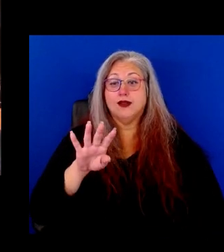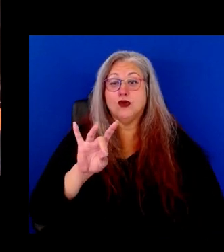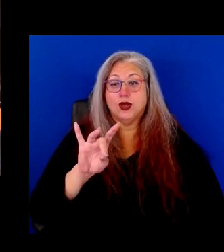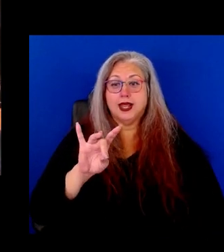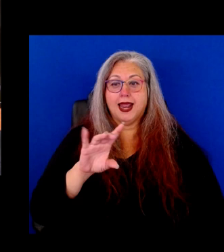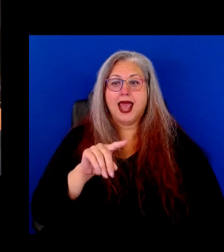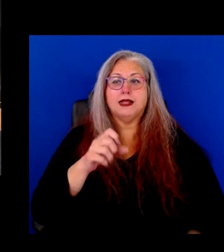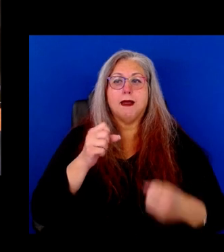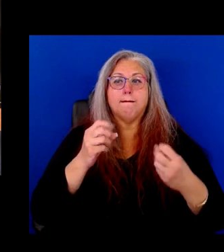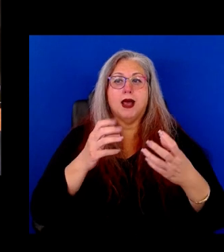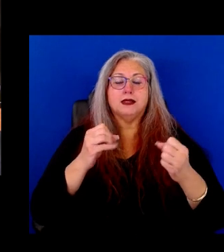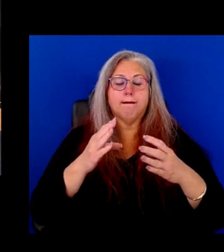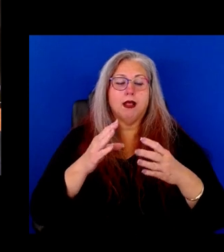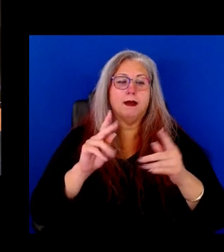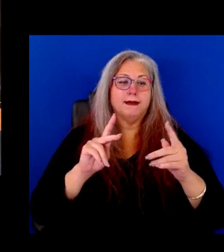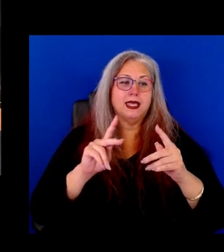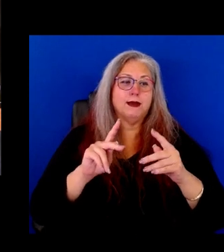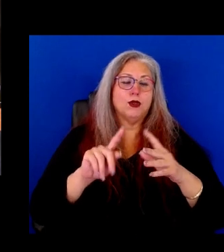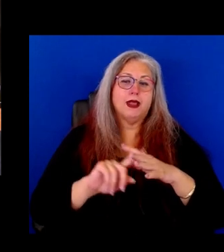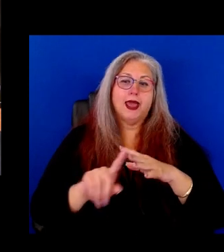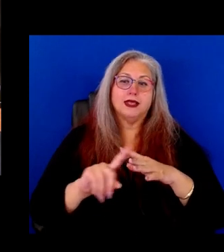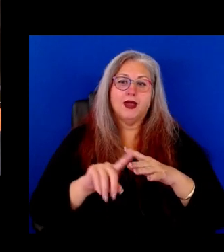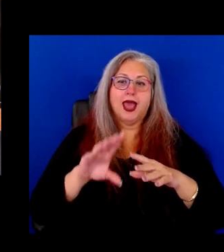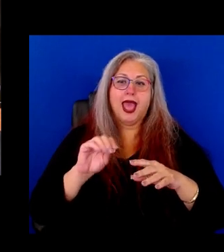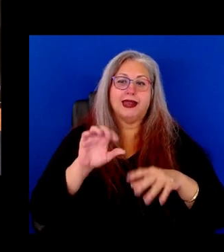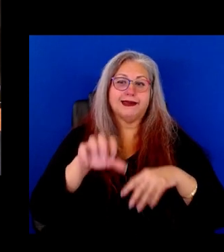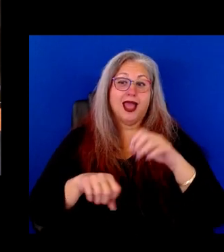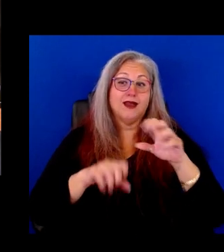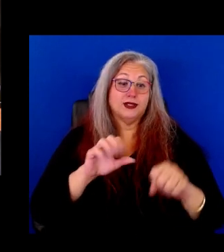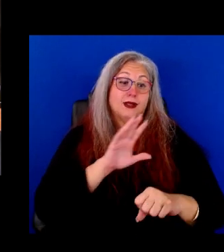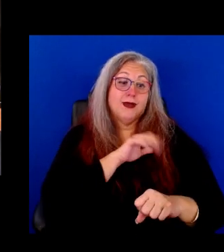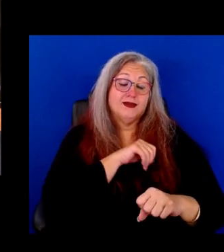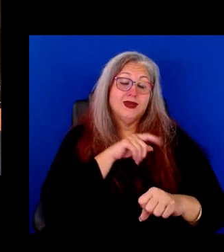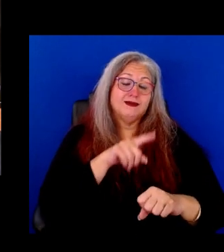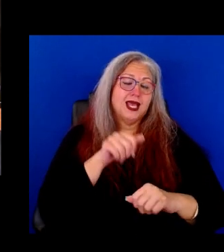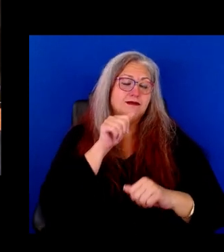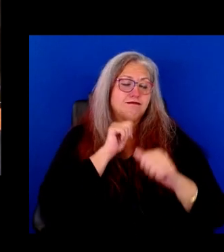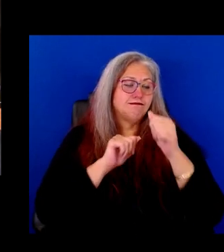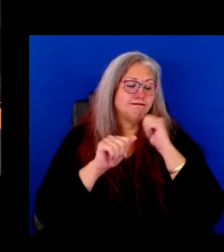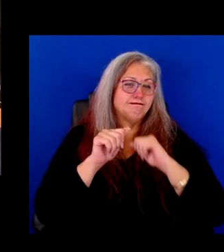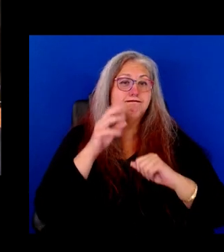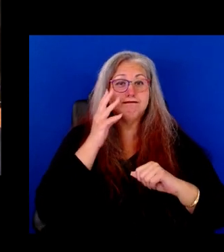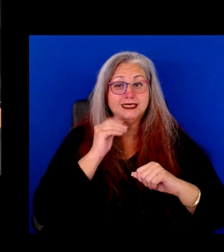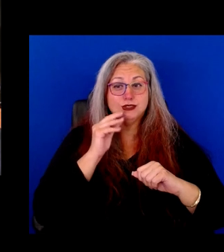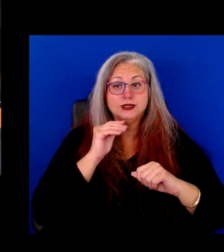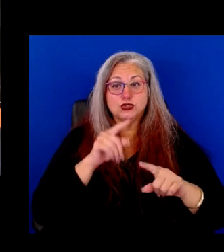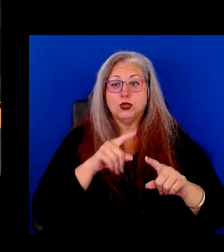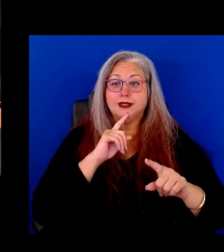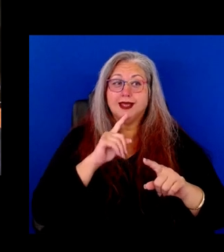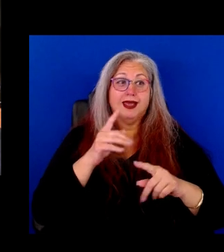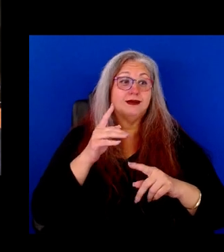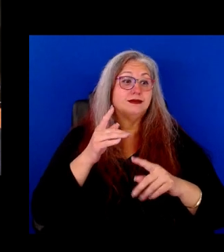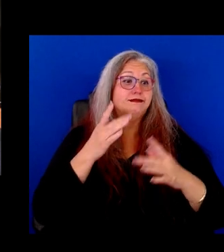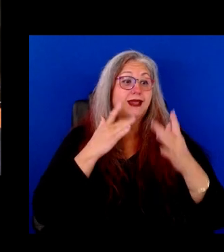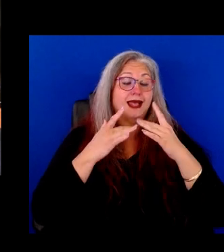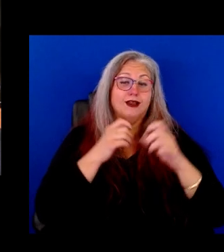and the multiple exiles and land confiscations Palestinians have been subjected to, the lack of freedom